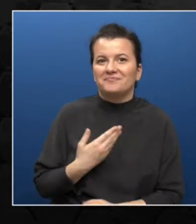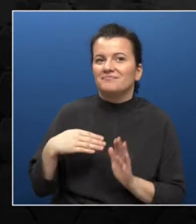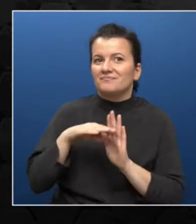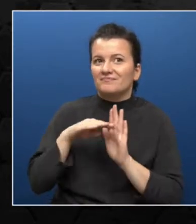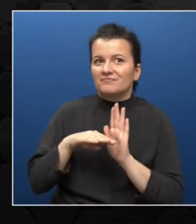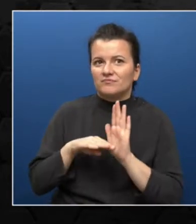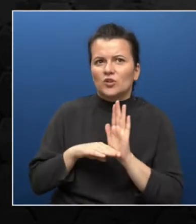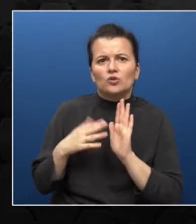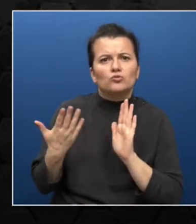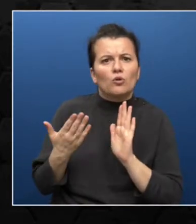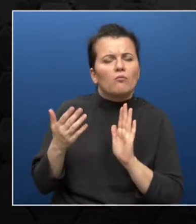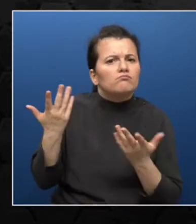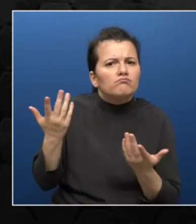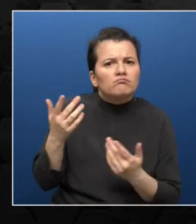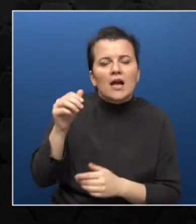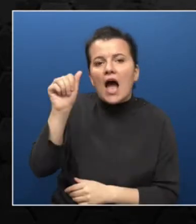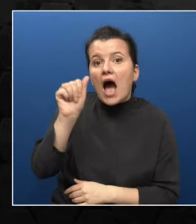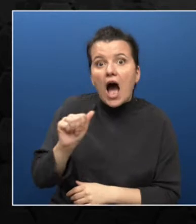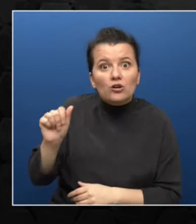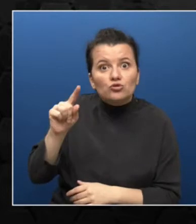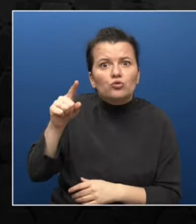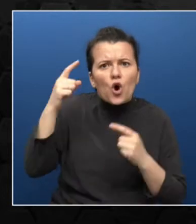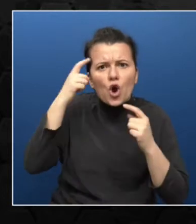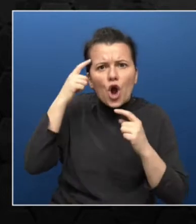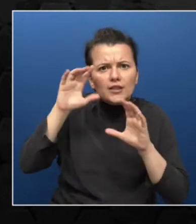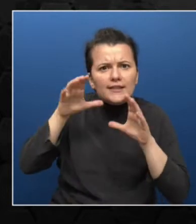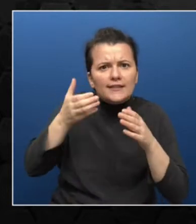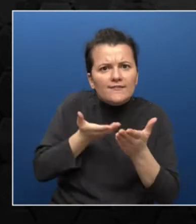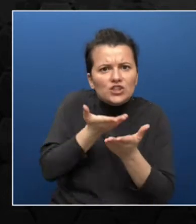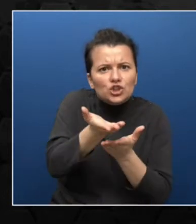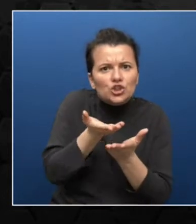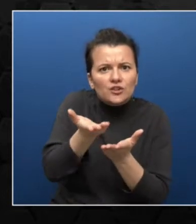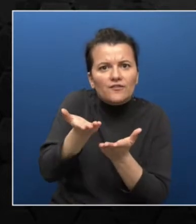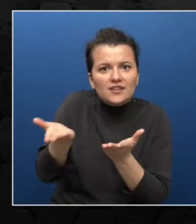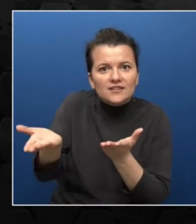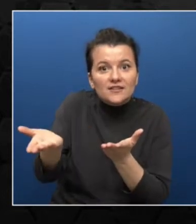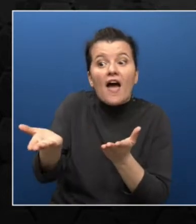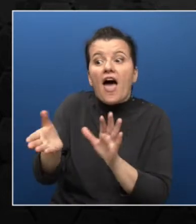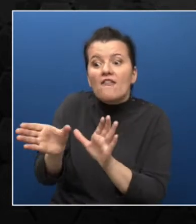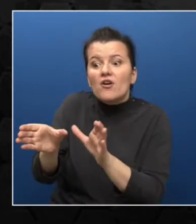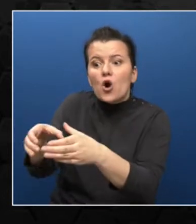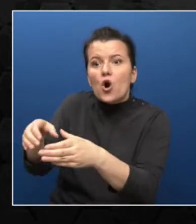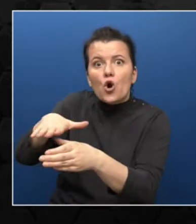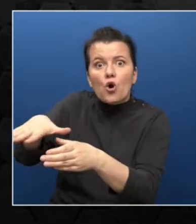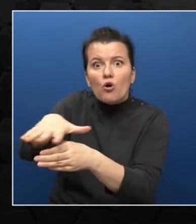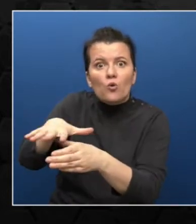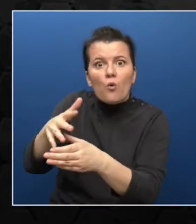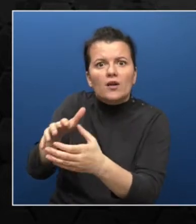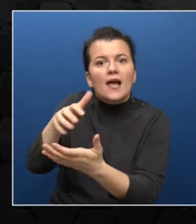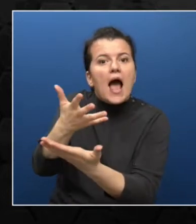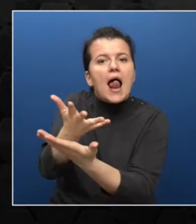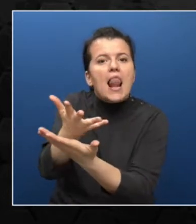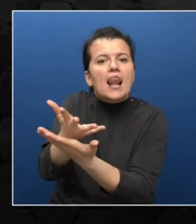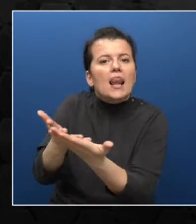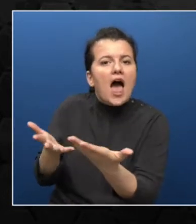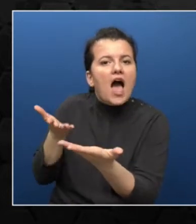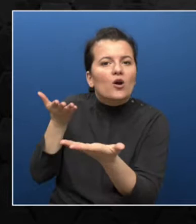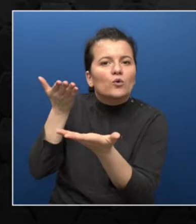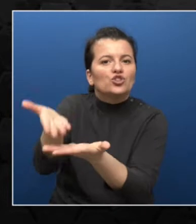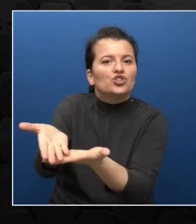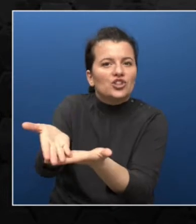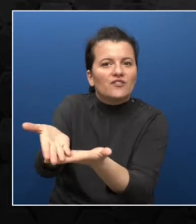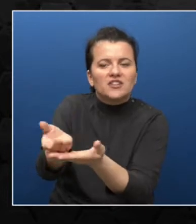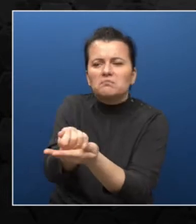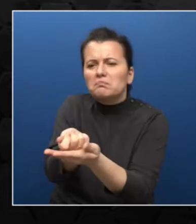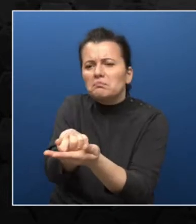Cognitive Services. There is a special category called the language services in general, and then we're going to be